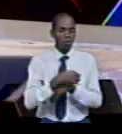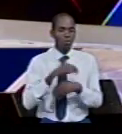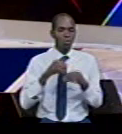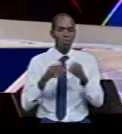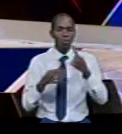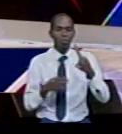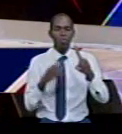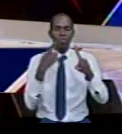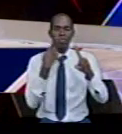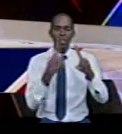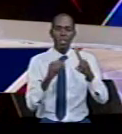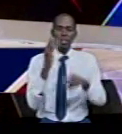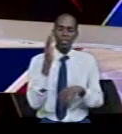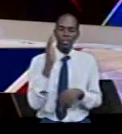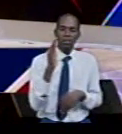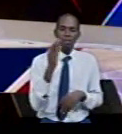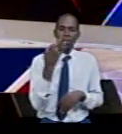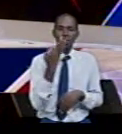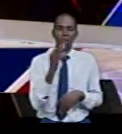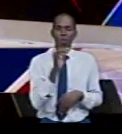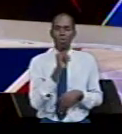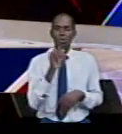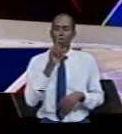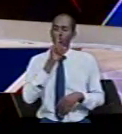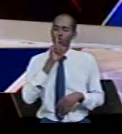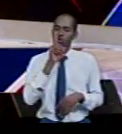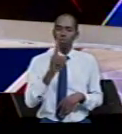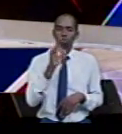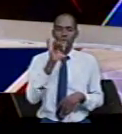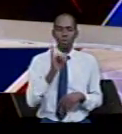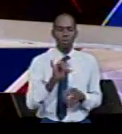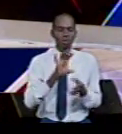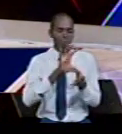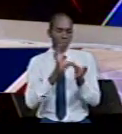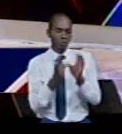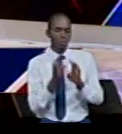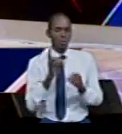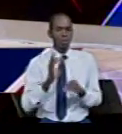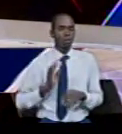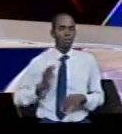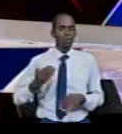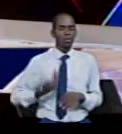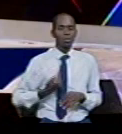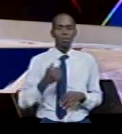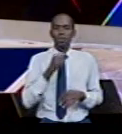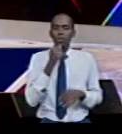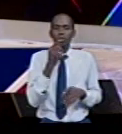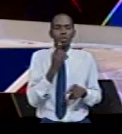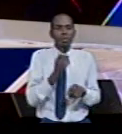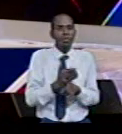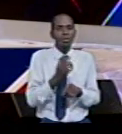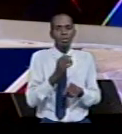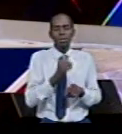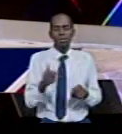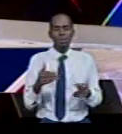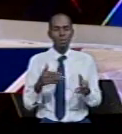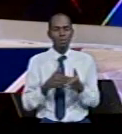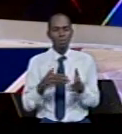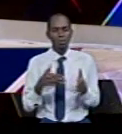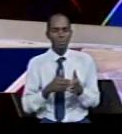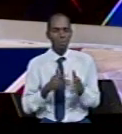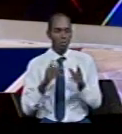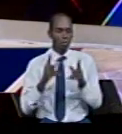a truly converted soul. A truly converted soul, not just a bench warmer, not just somebody coming